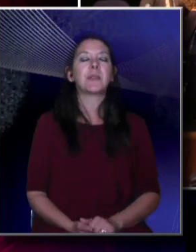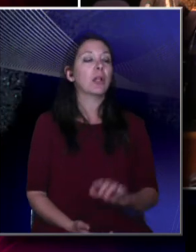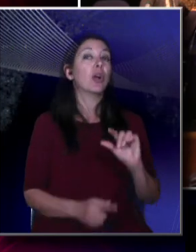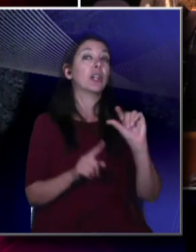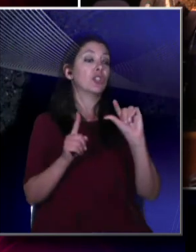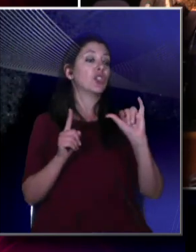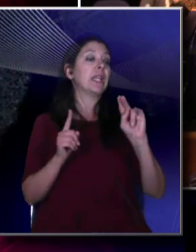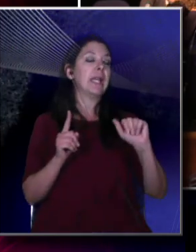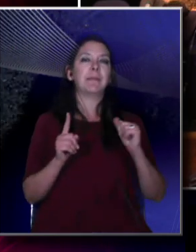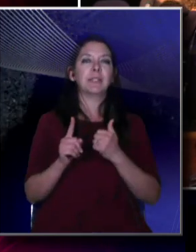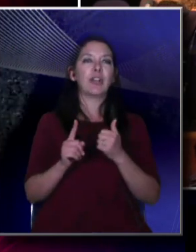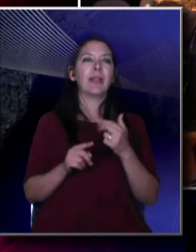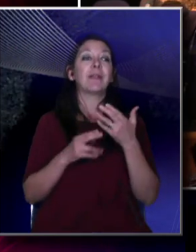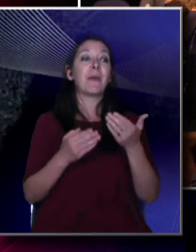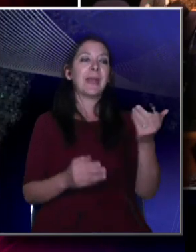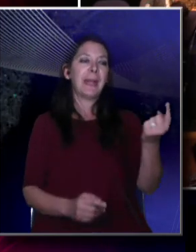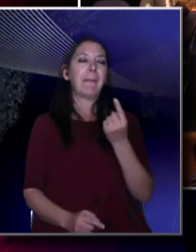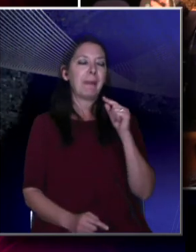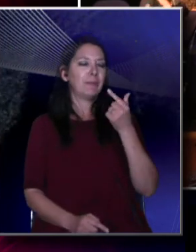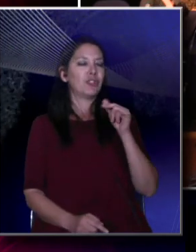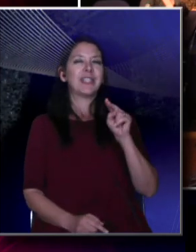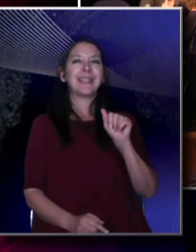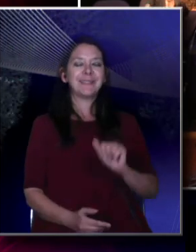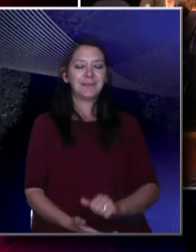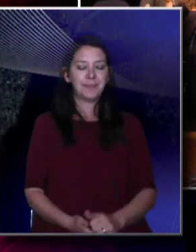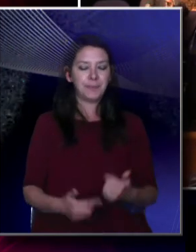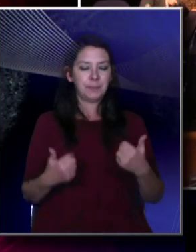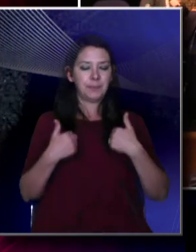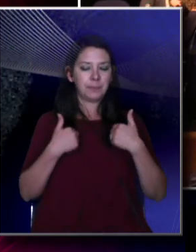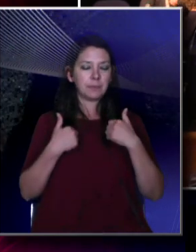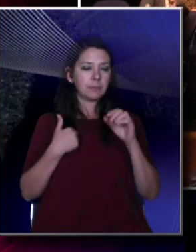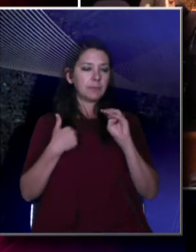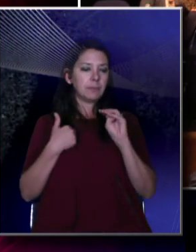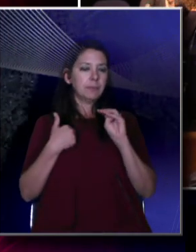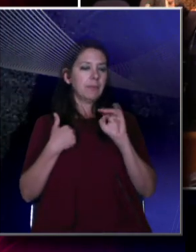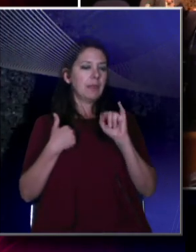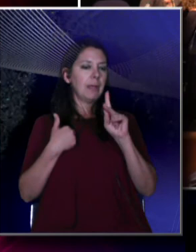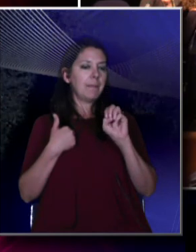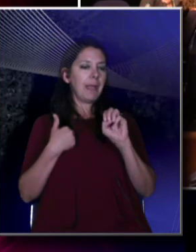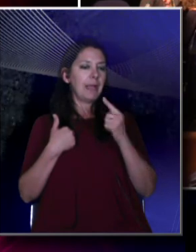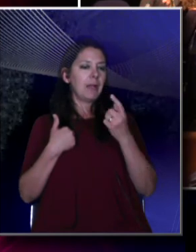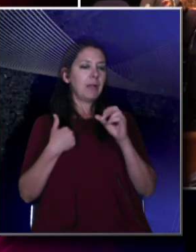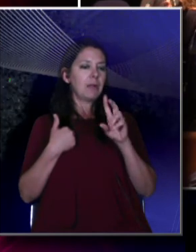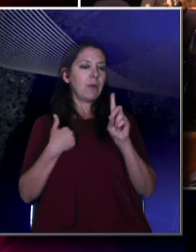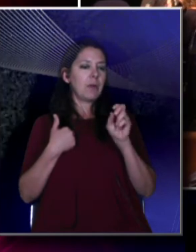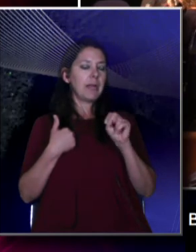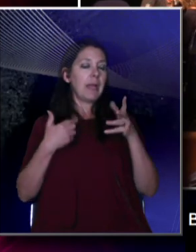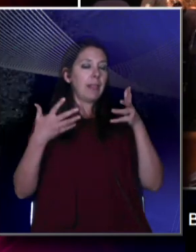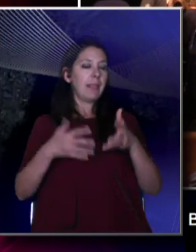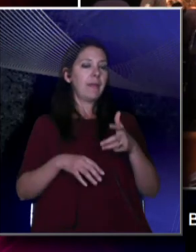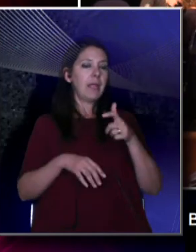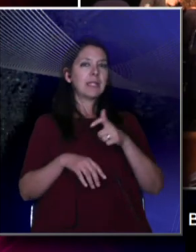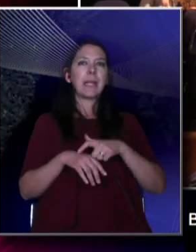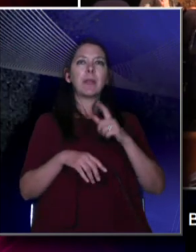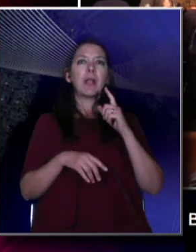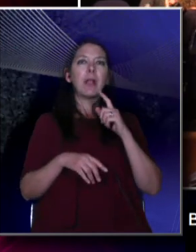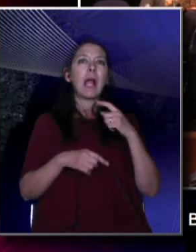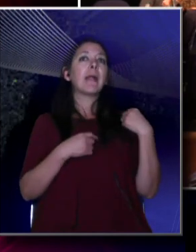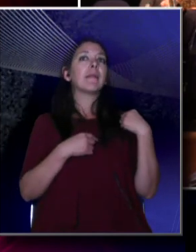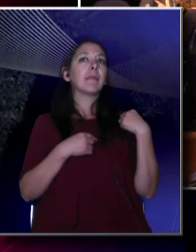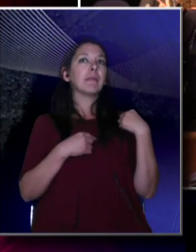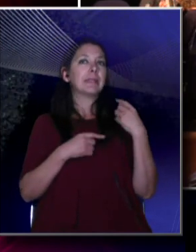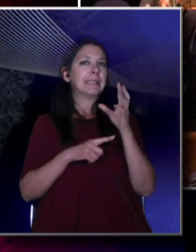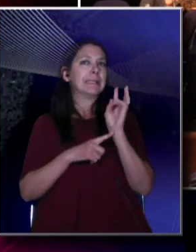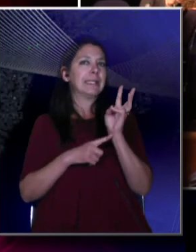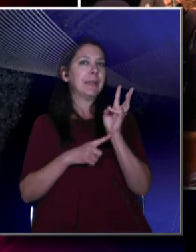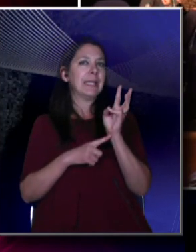President Howard? Yes, sir. This is Mike Gordon. I'm on the line. I've been up for about 6 minutes. Hi, Mike. Welcome. We're almost